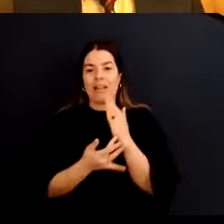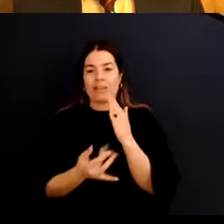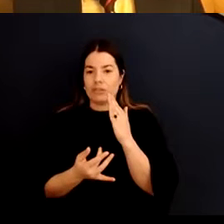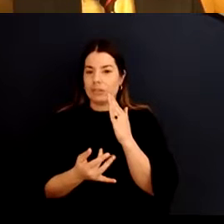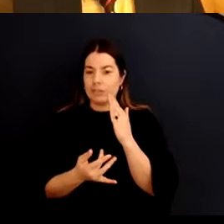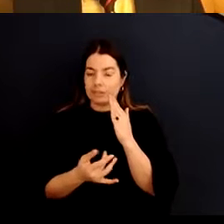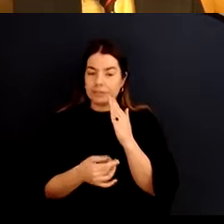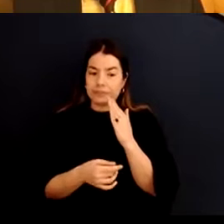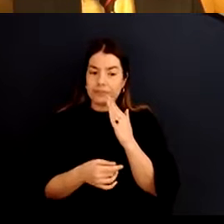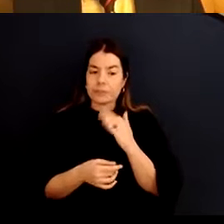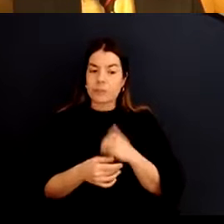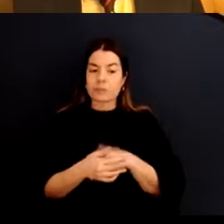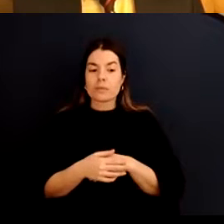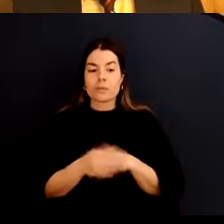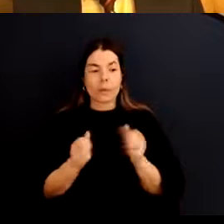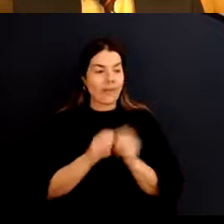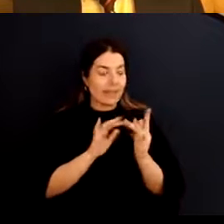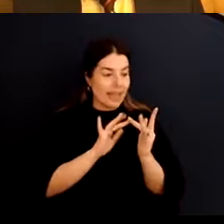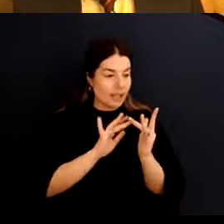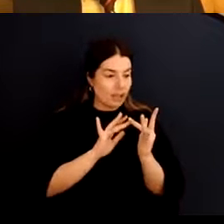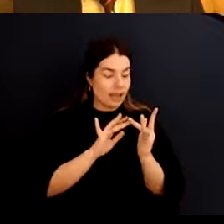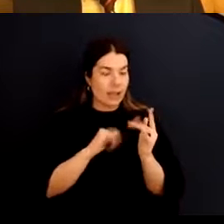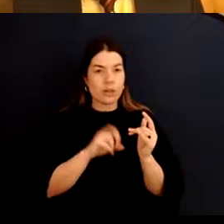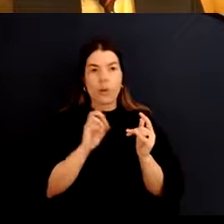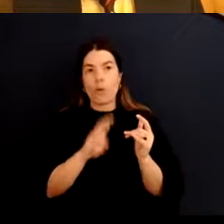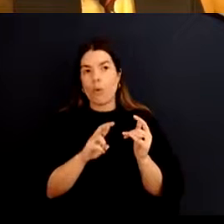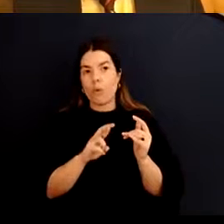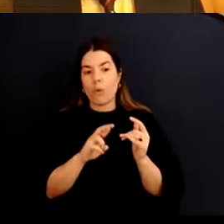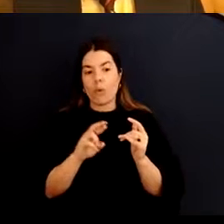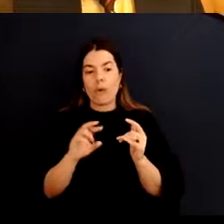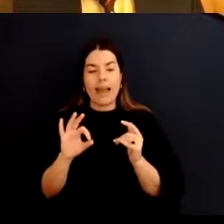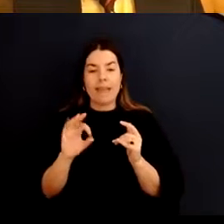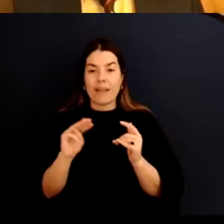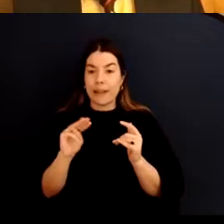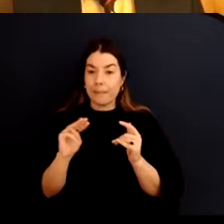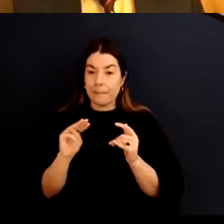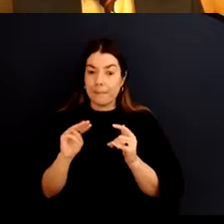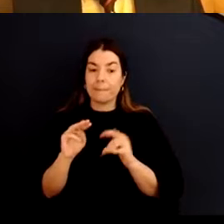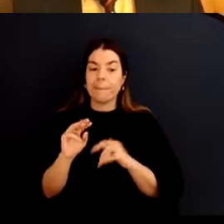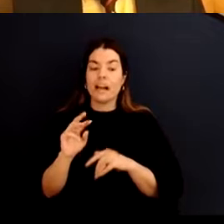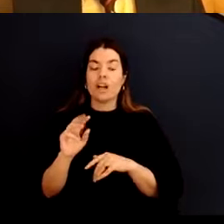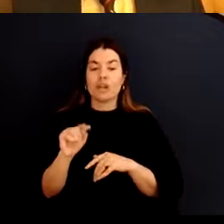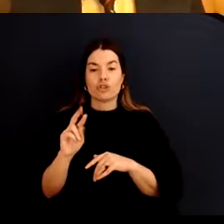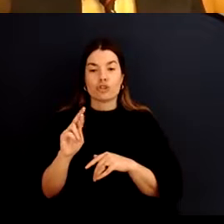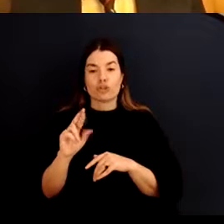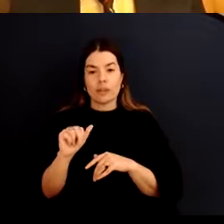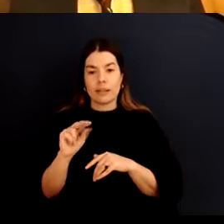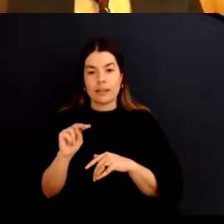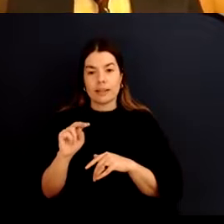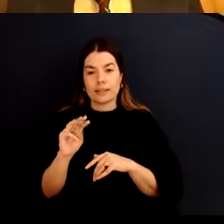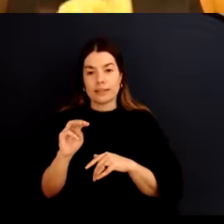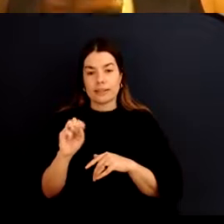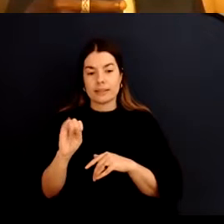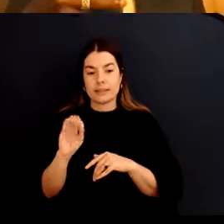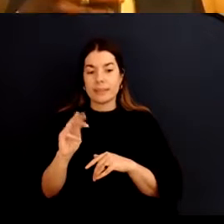through the internet or through FM transmitter. There's several ways that you can